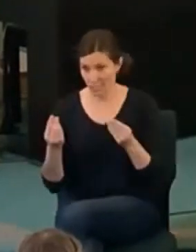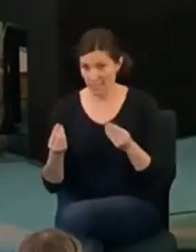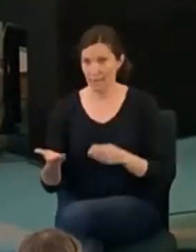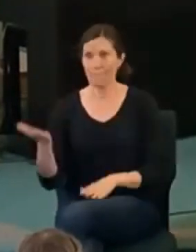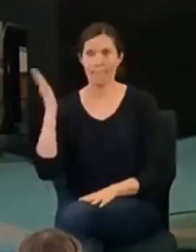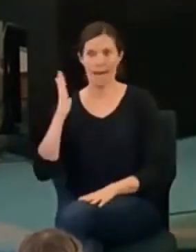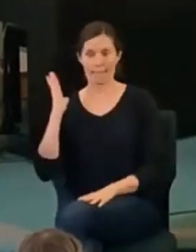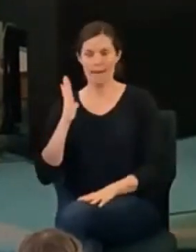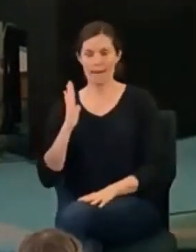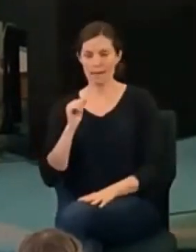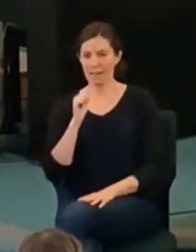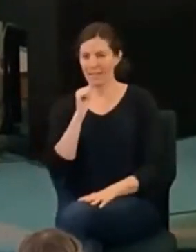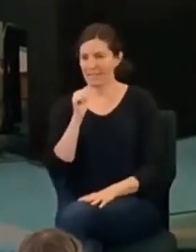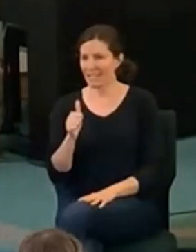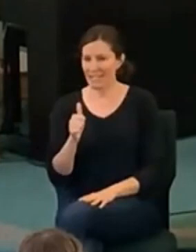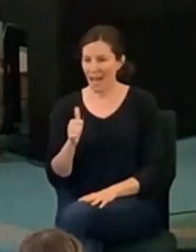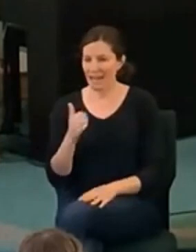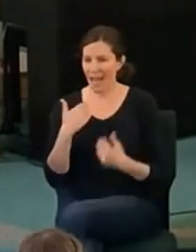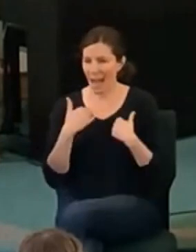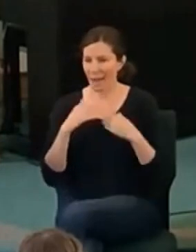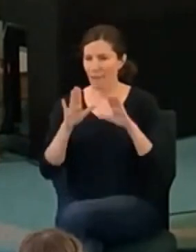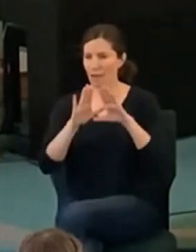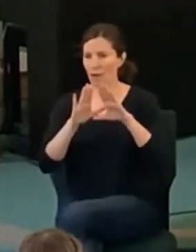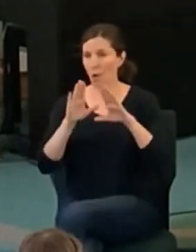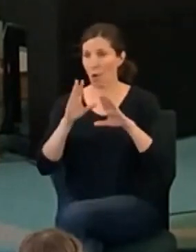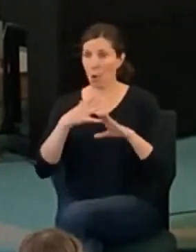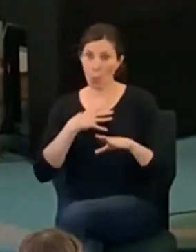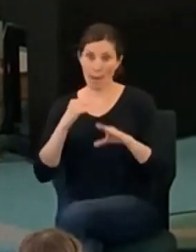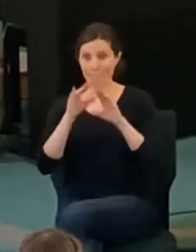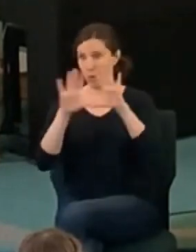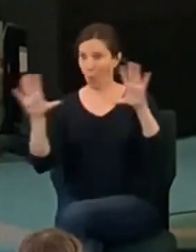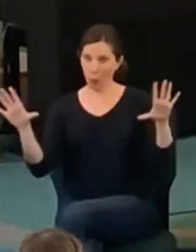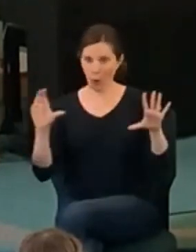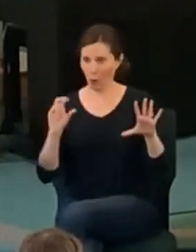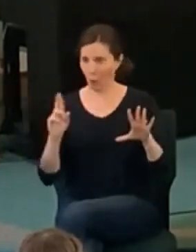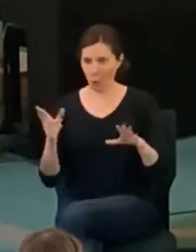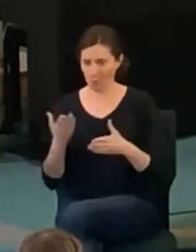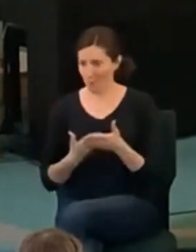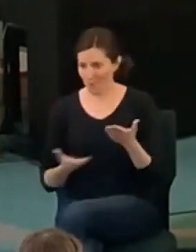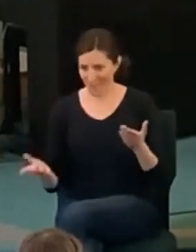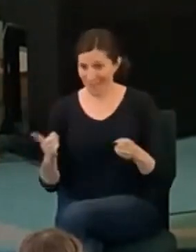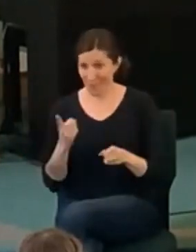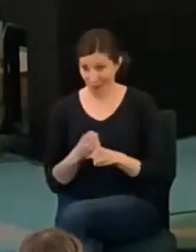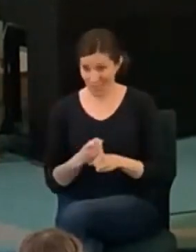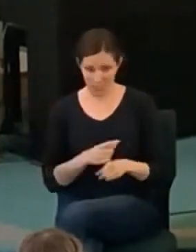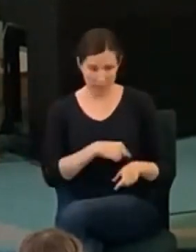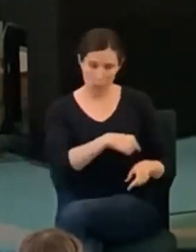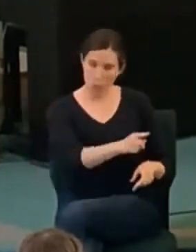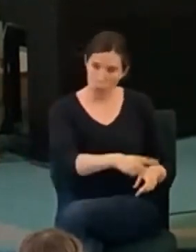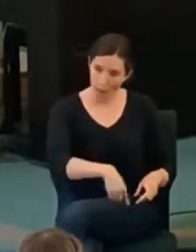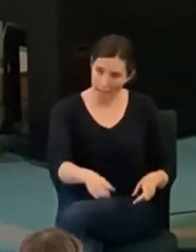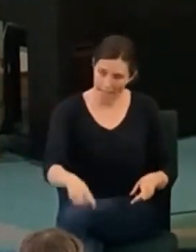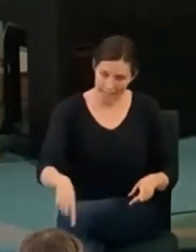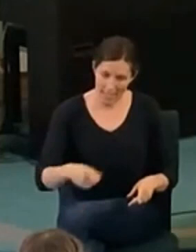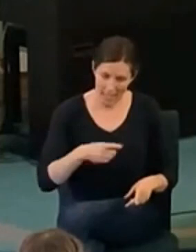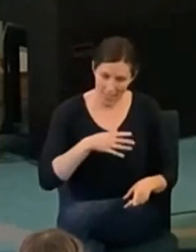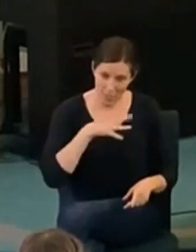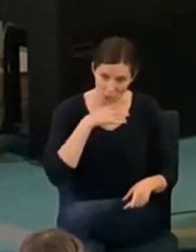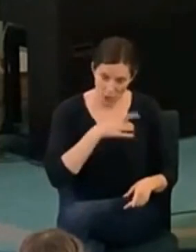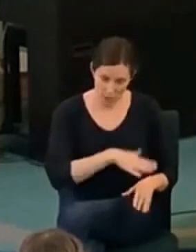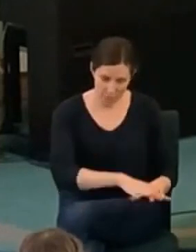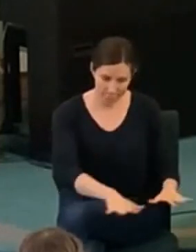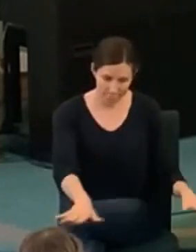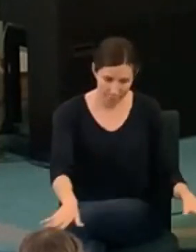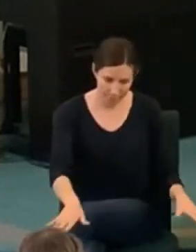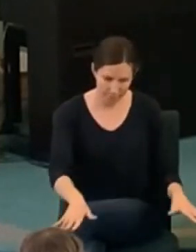a stone at her. Again, he stooped down and wrote on the ground. Now, writing on the ground